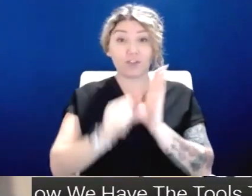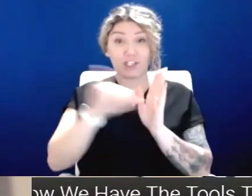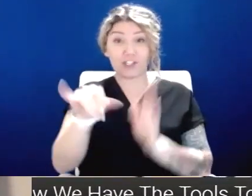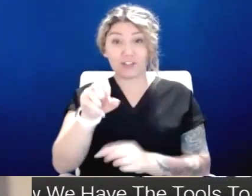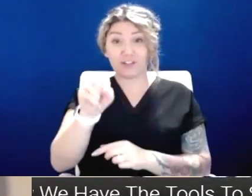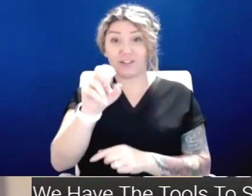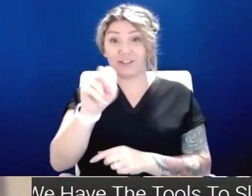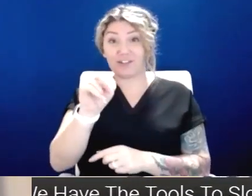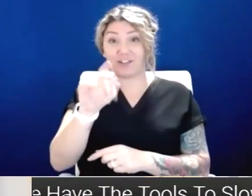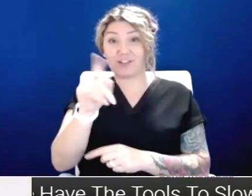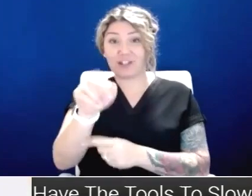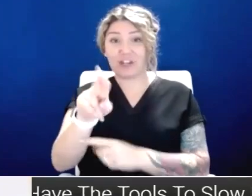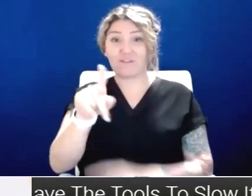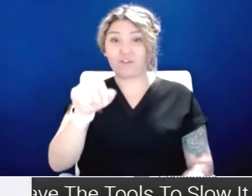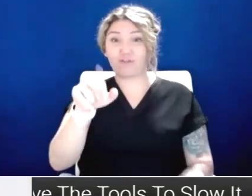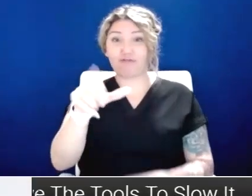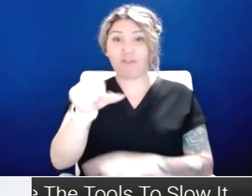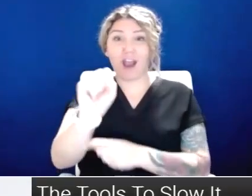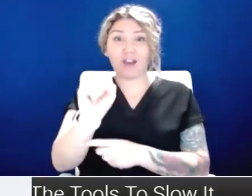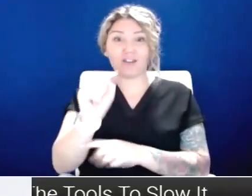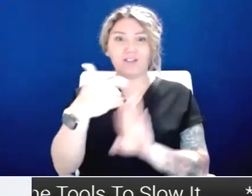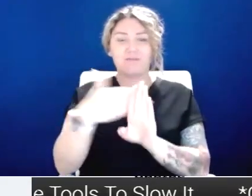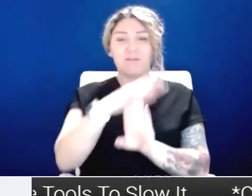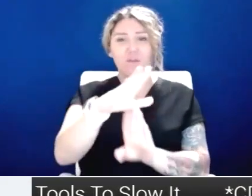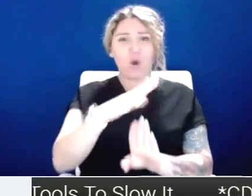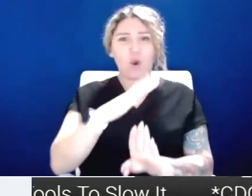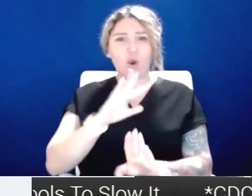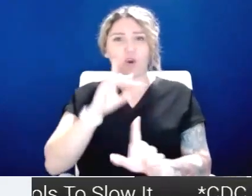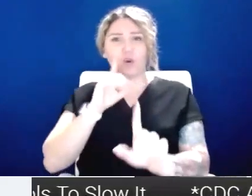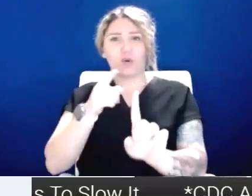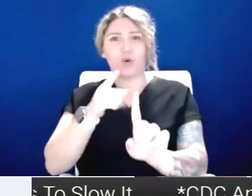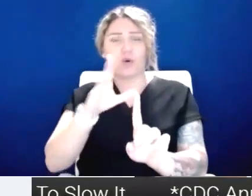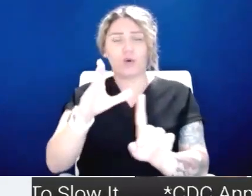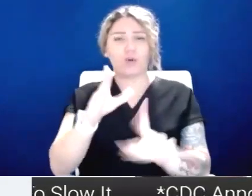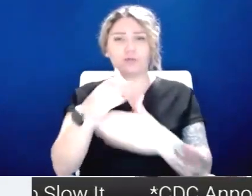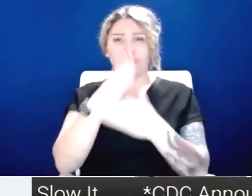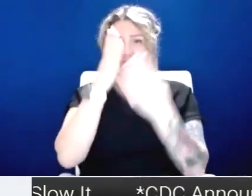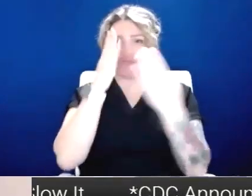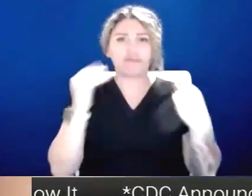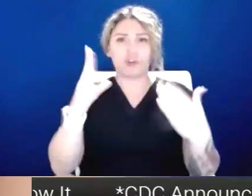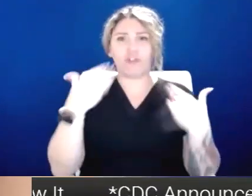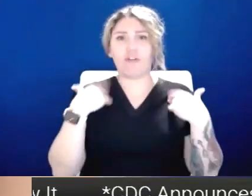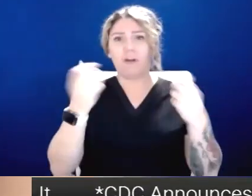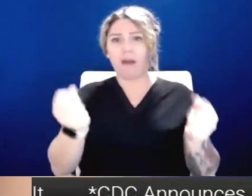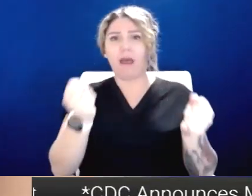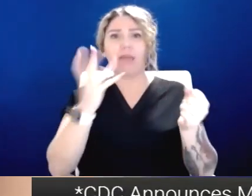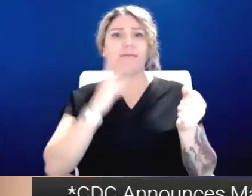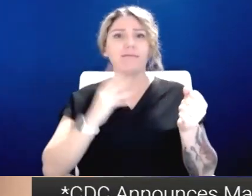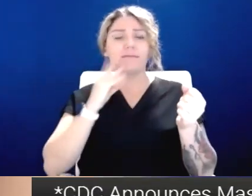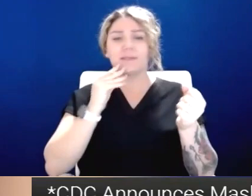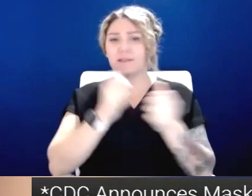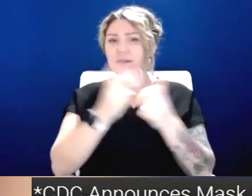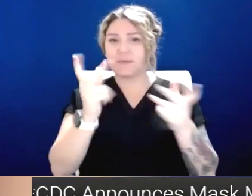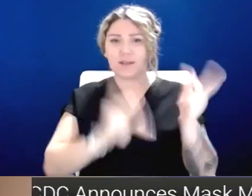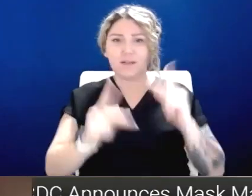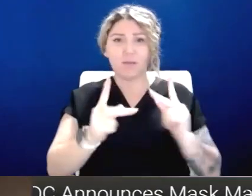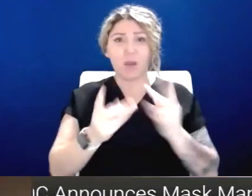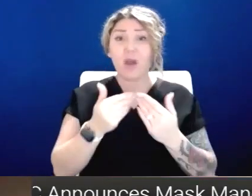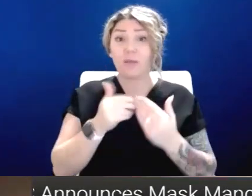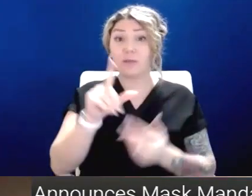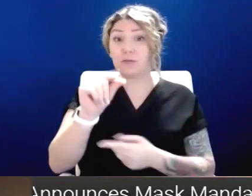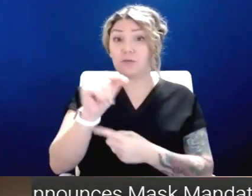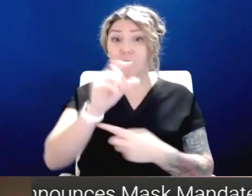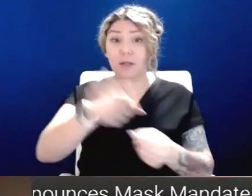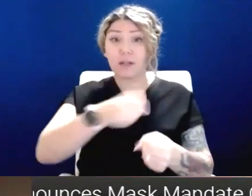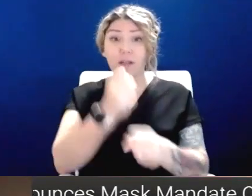life back, before she made it her mission to share her health journey with as many people as possible, for almost 20 years, Jen lived a unique kind